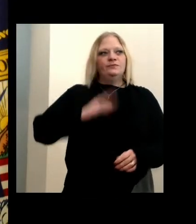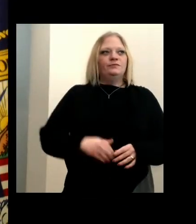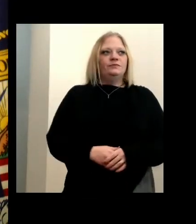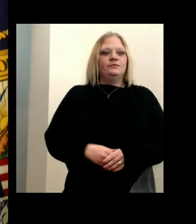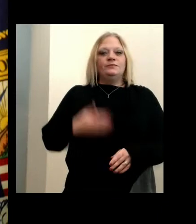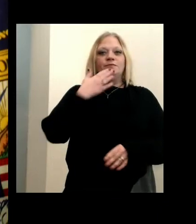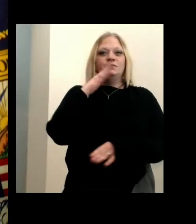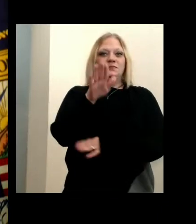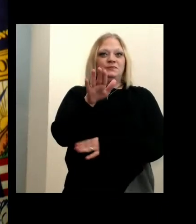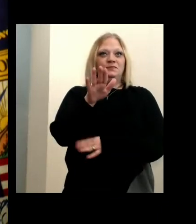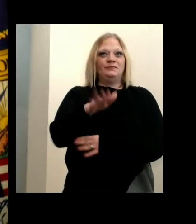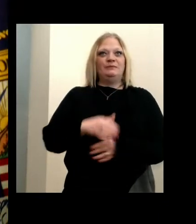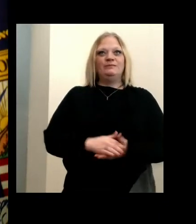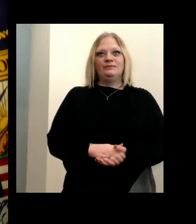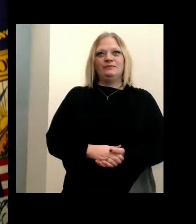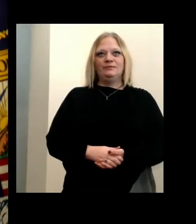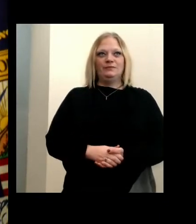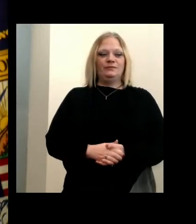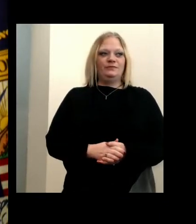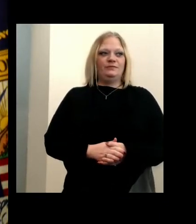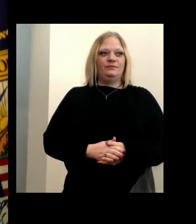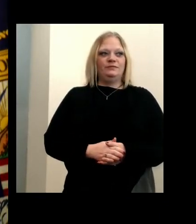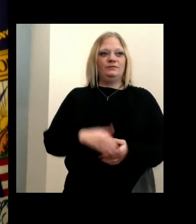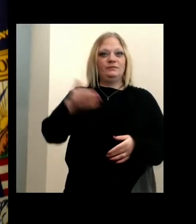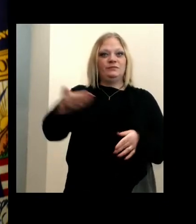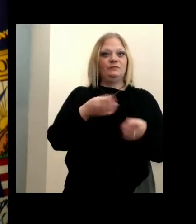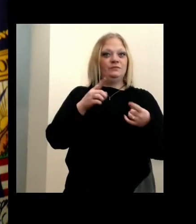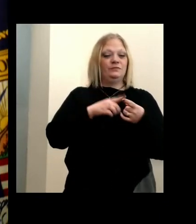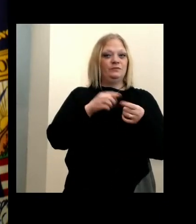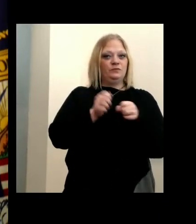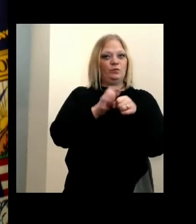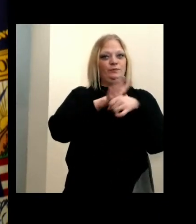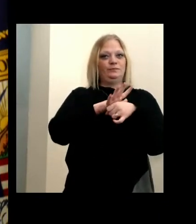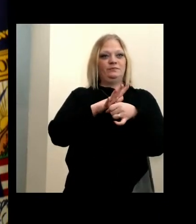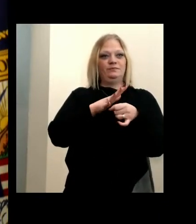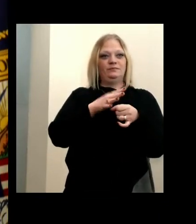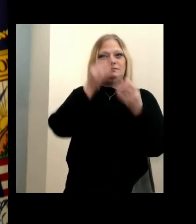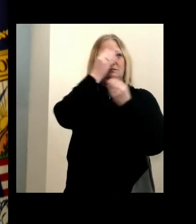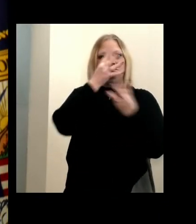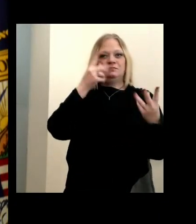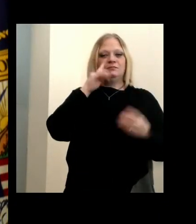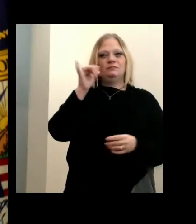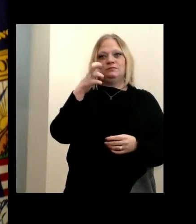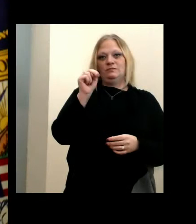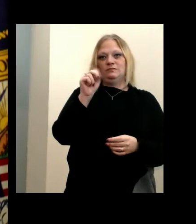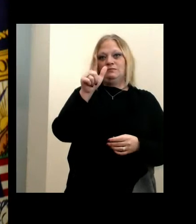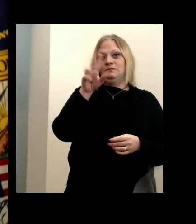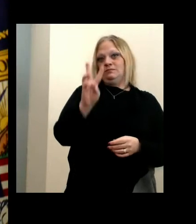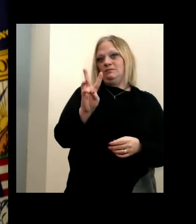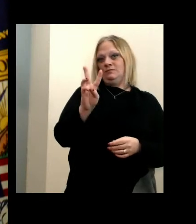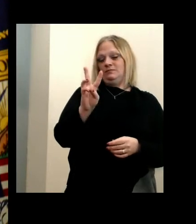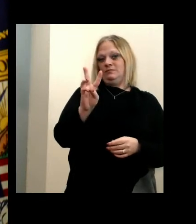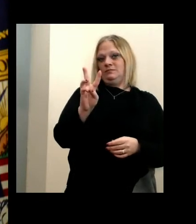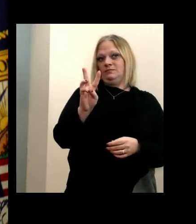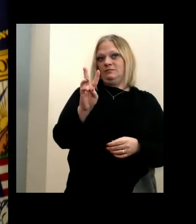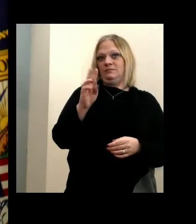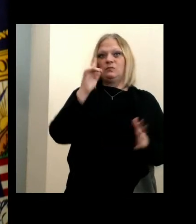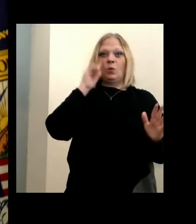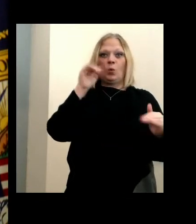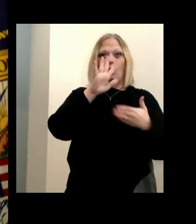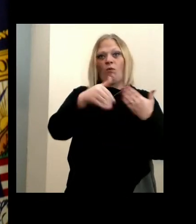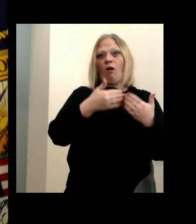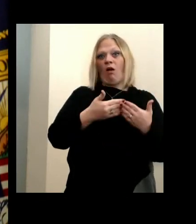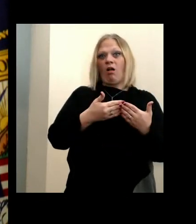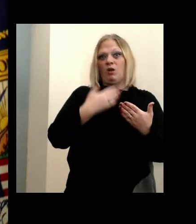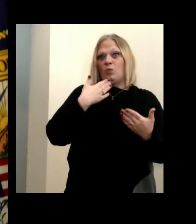Good afternoon. Welcome to our COVID-19 update for January 26th. Hope all are well. Joined